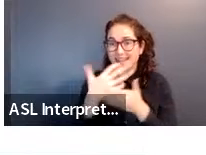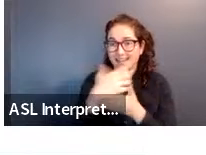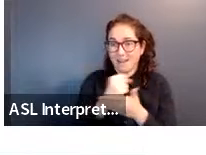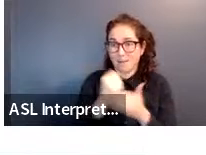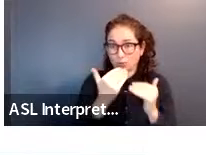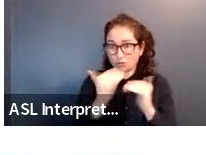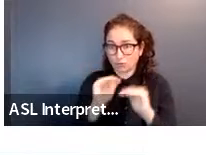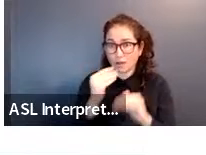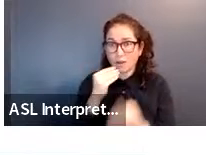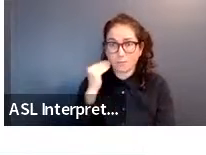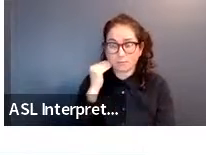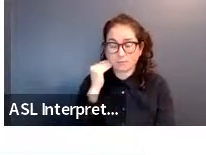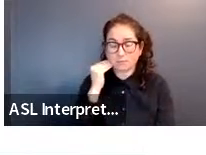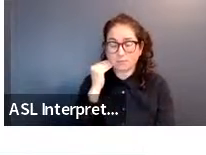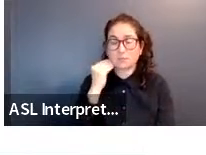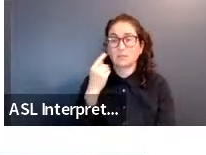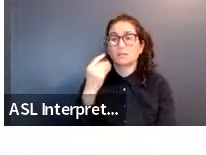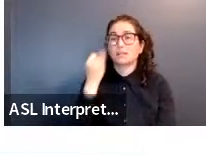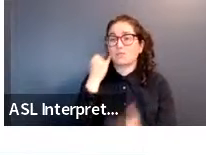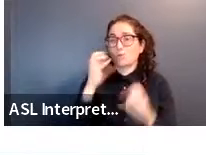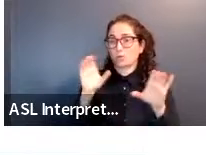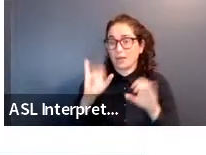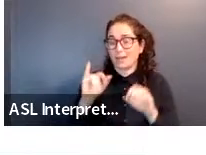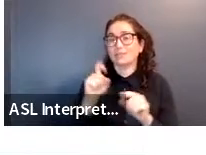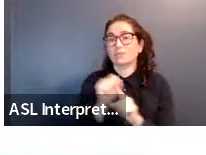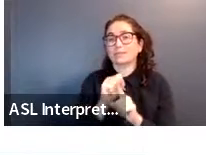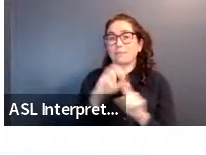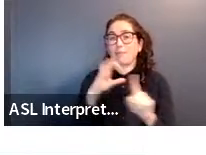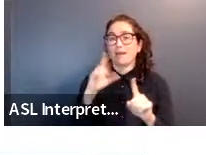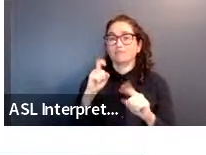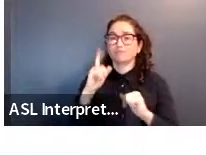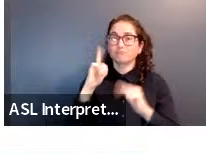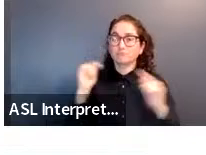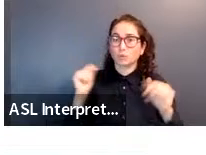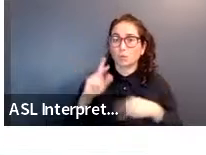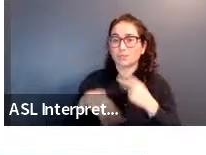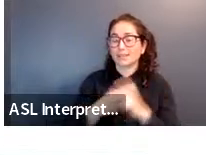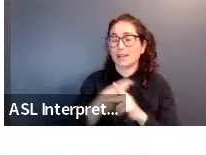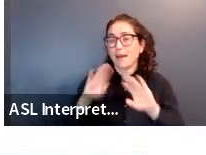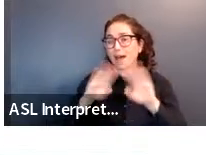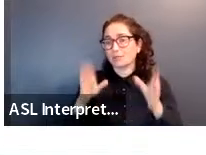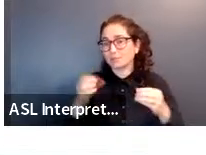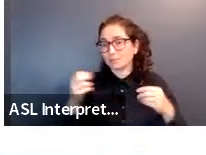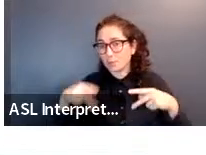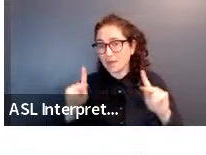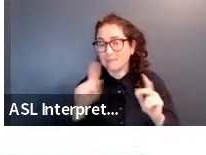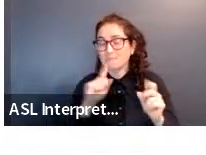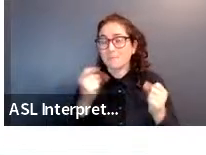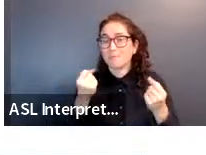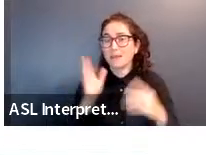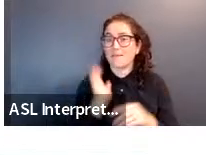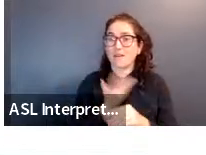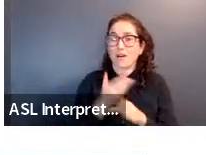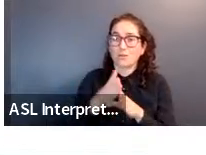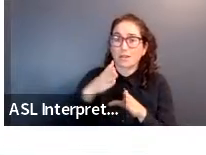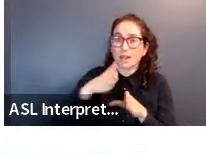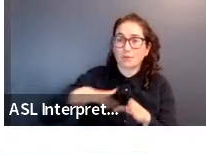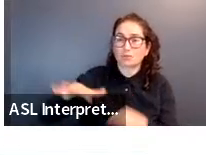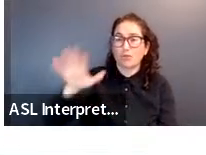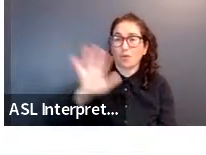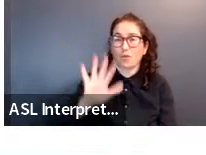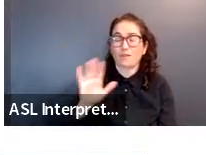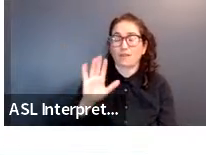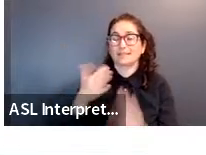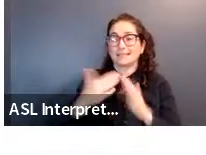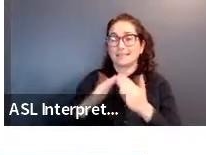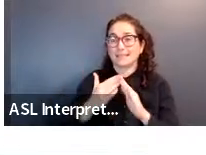do that, we need to expand and diversify the type of housing we permit in many of our neighborhoods across the city, and